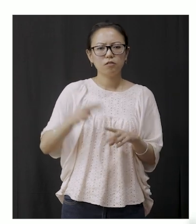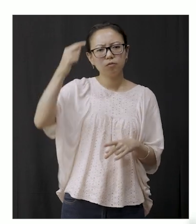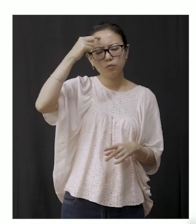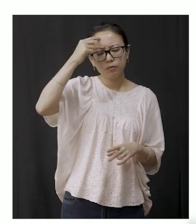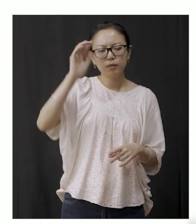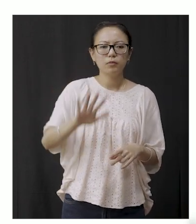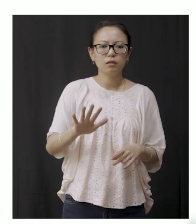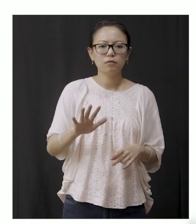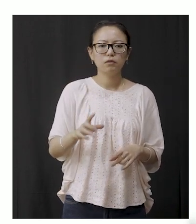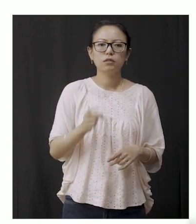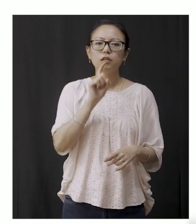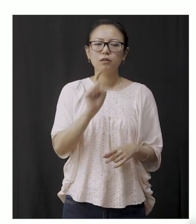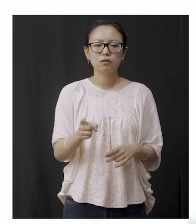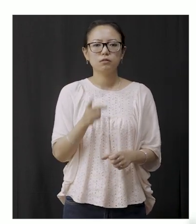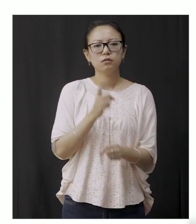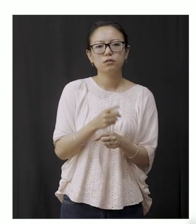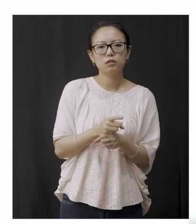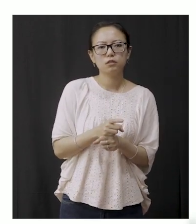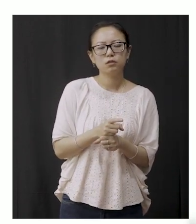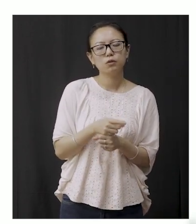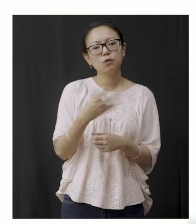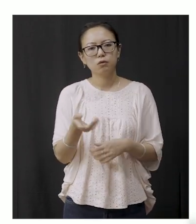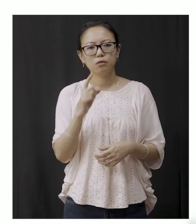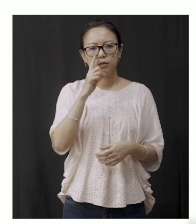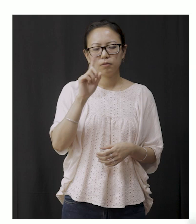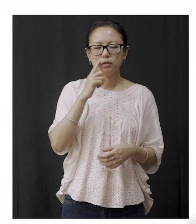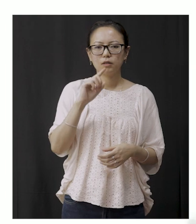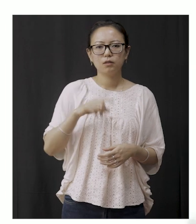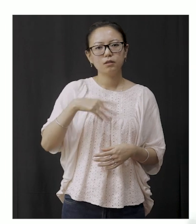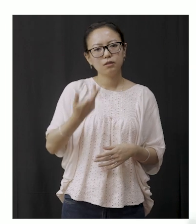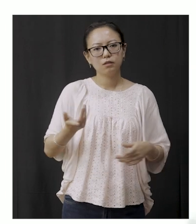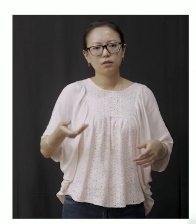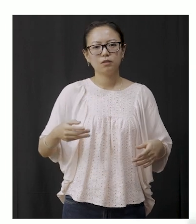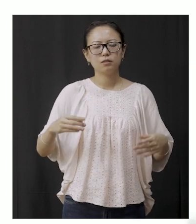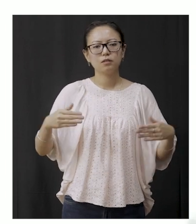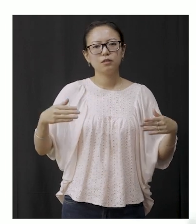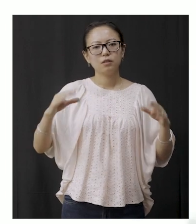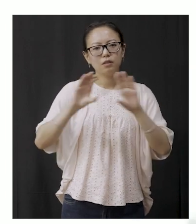you out, and we will meet in the next class. Thank you so much.